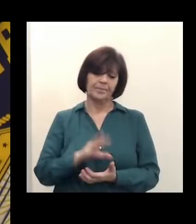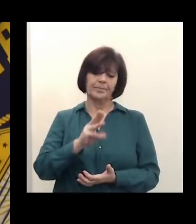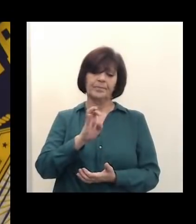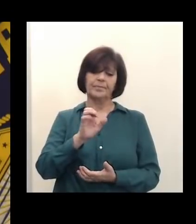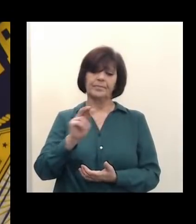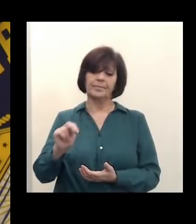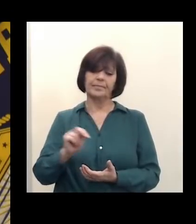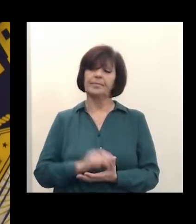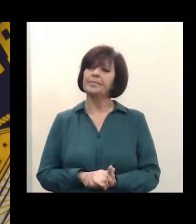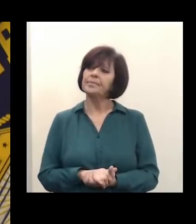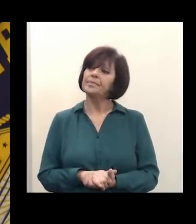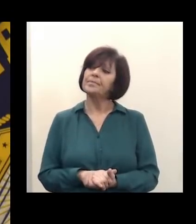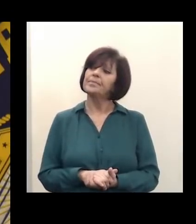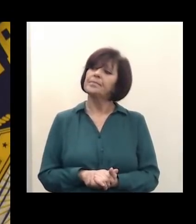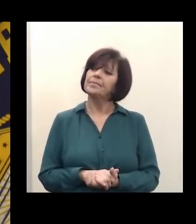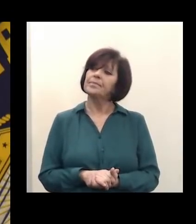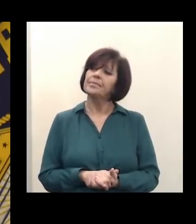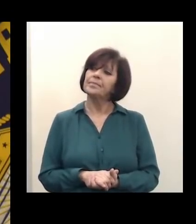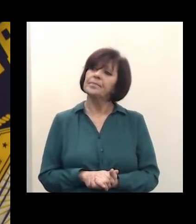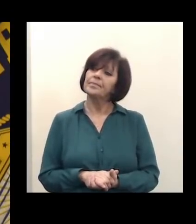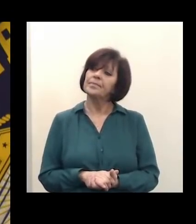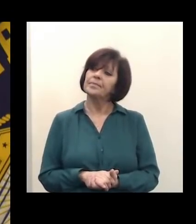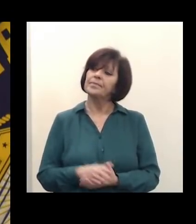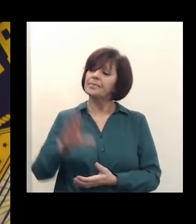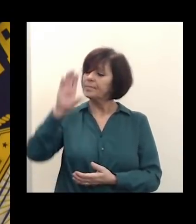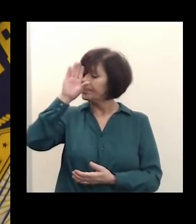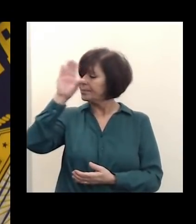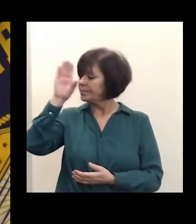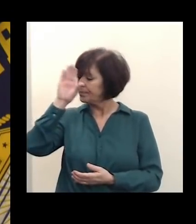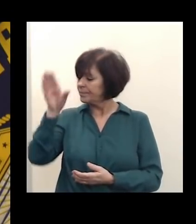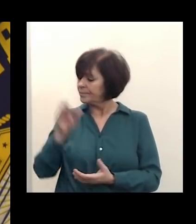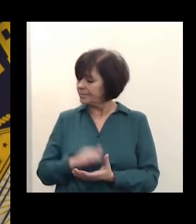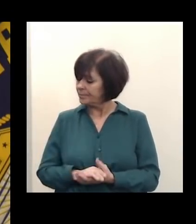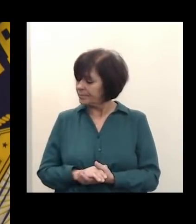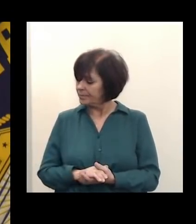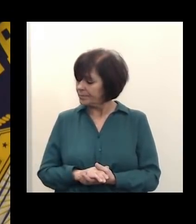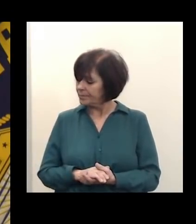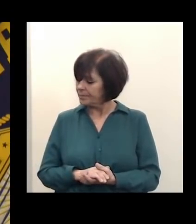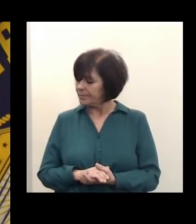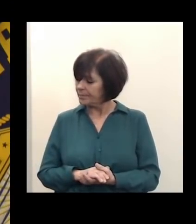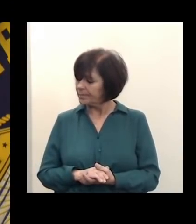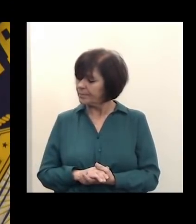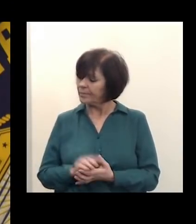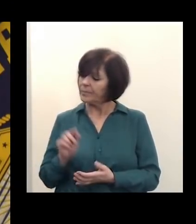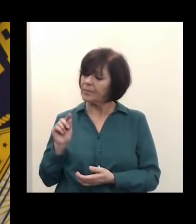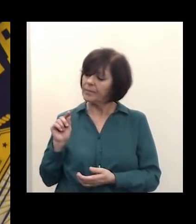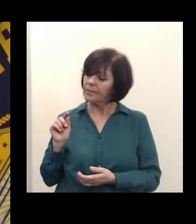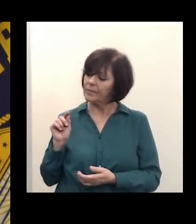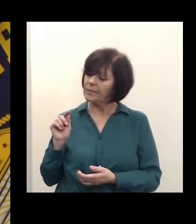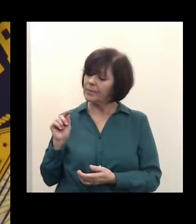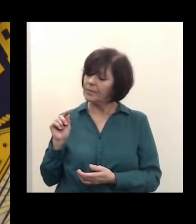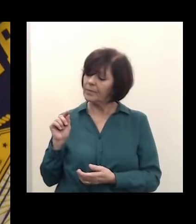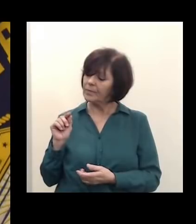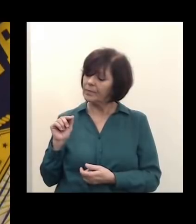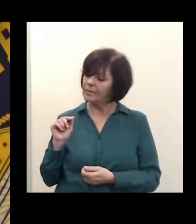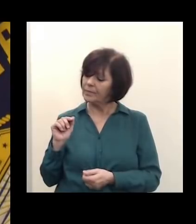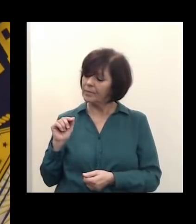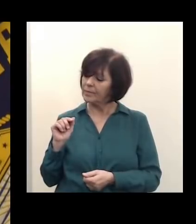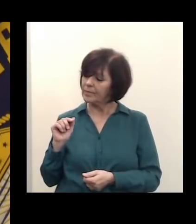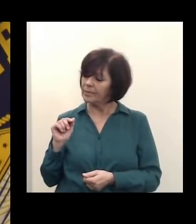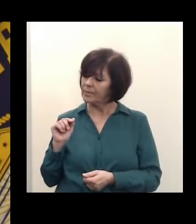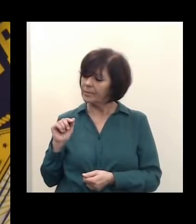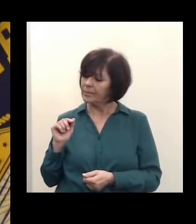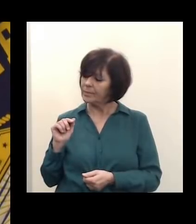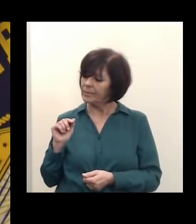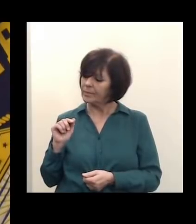on? Hi, Mark. I'm here. Tom Puckett here. Mark, the Test to Stay is currently going on in